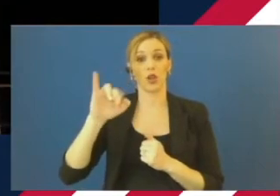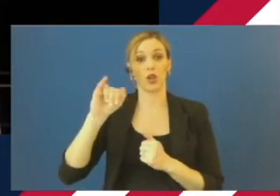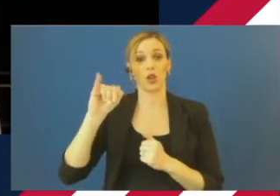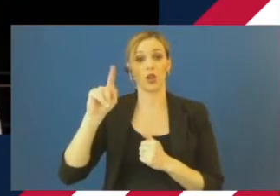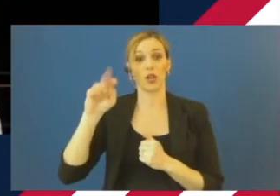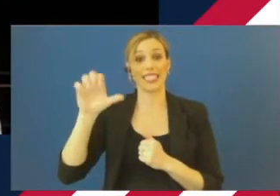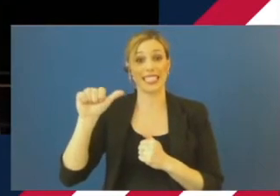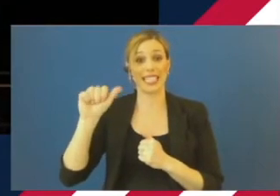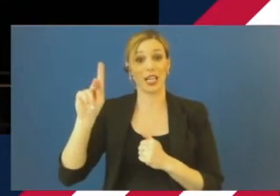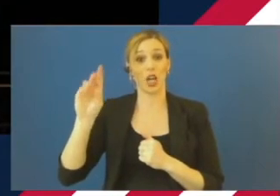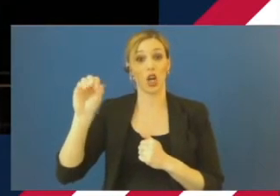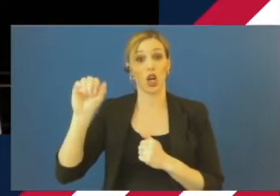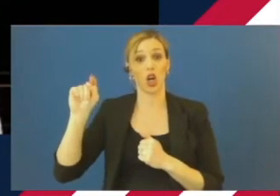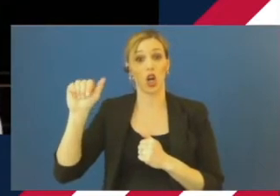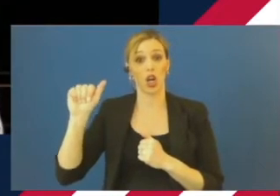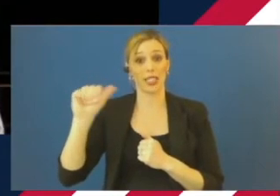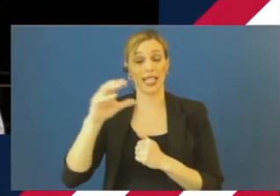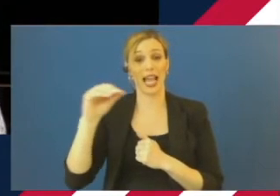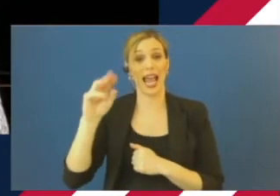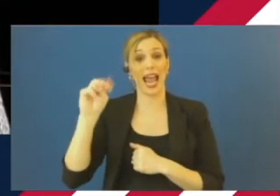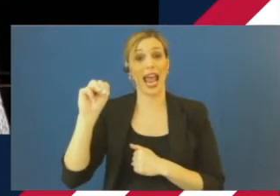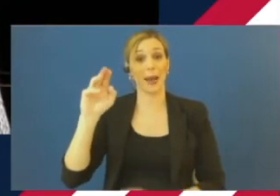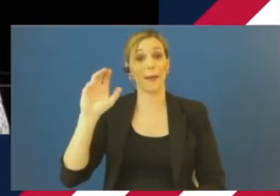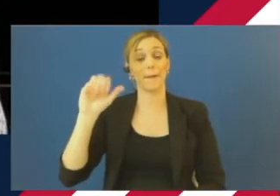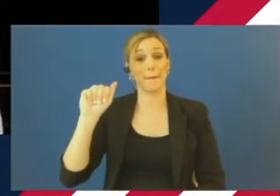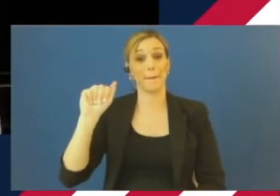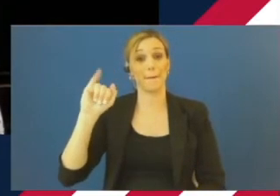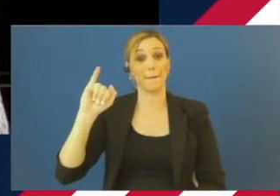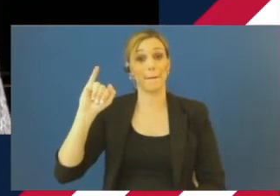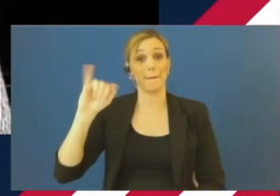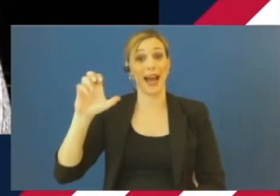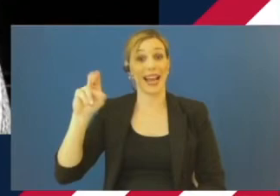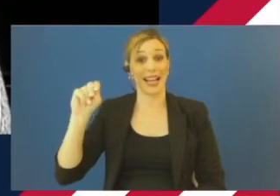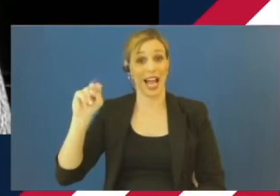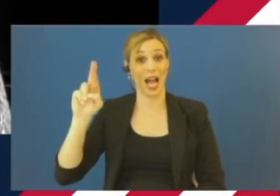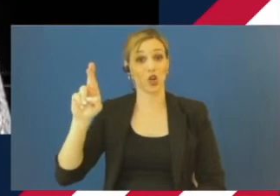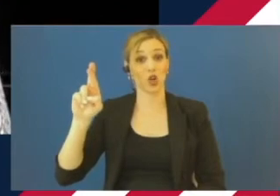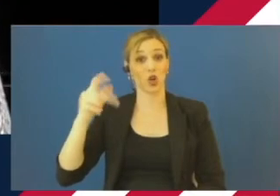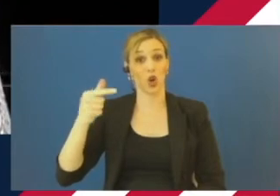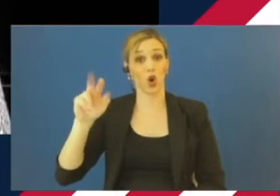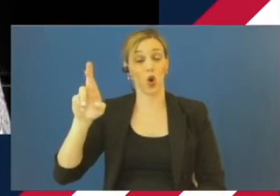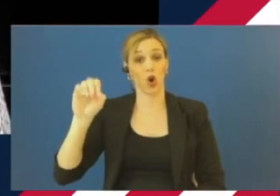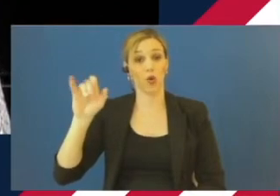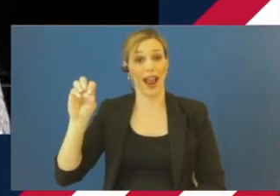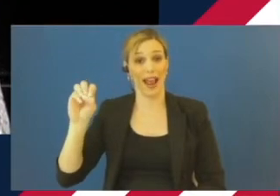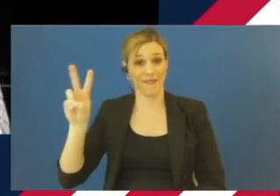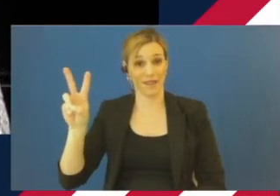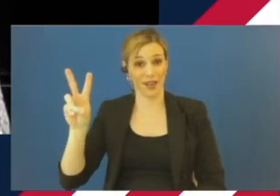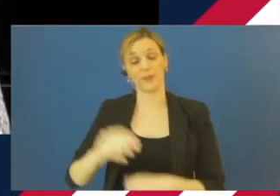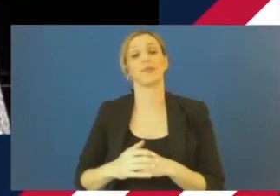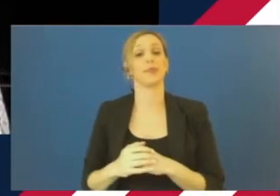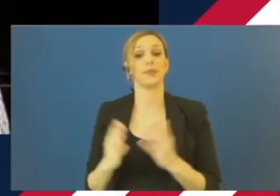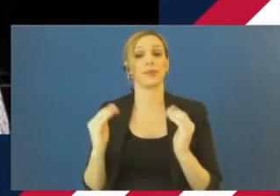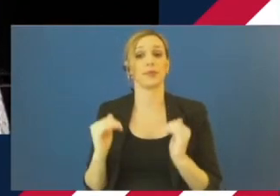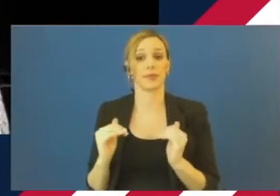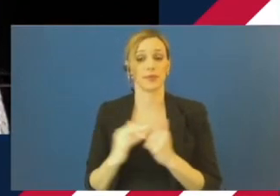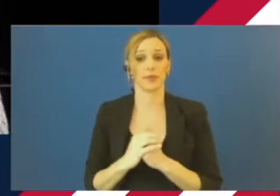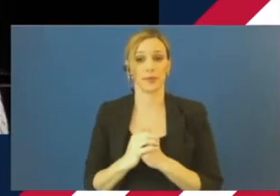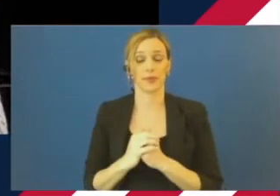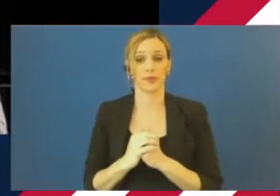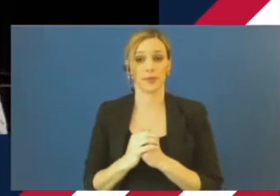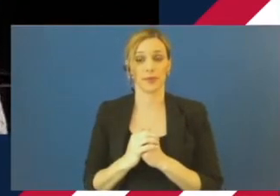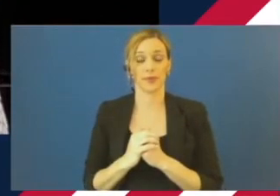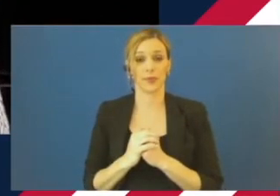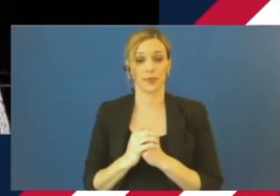of you as they put together the proposed draft that we will review. Zephyr Krieger is from the Biden campaign